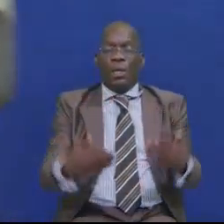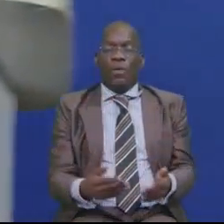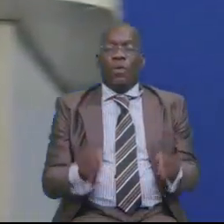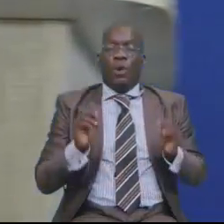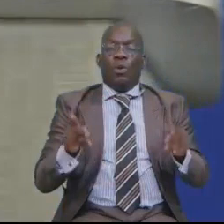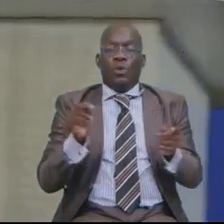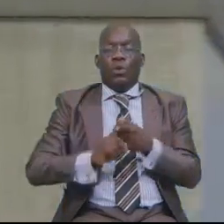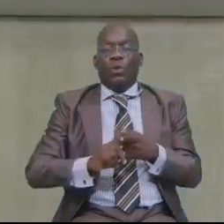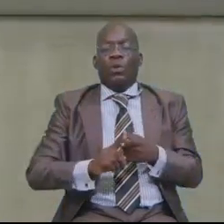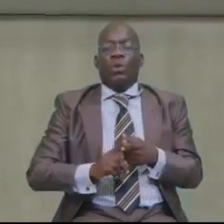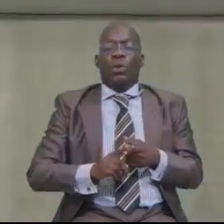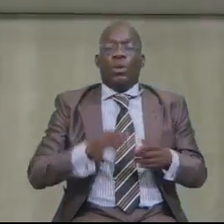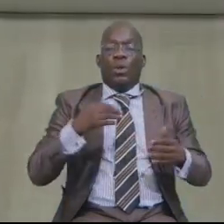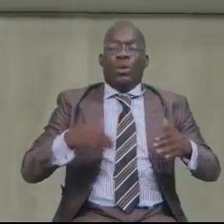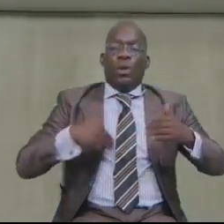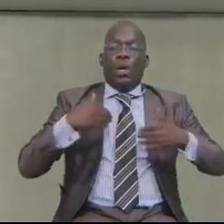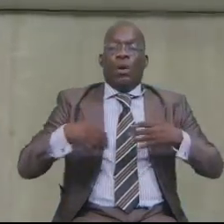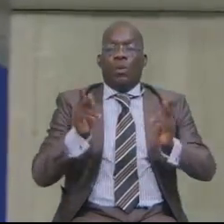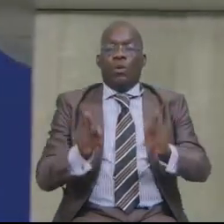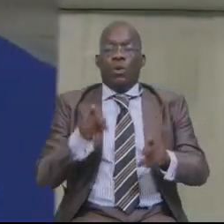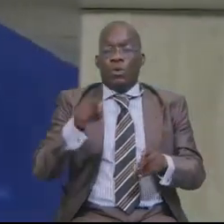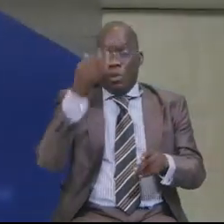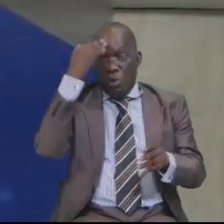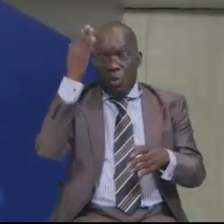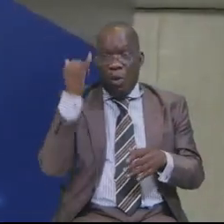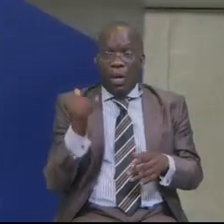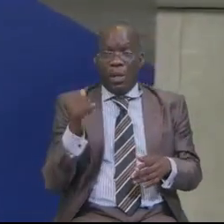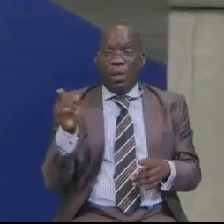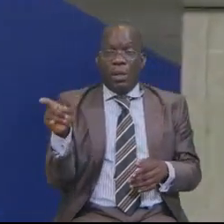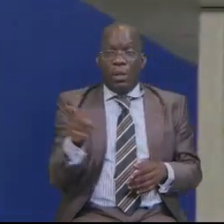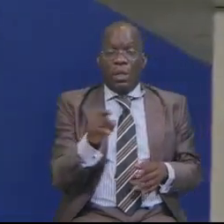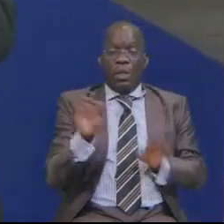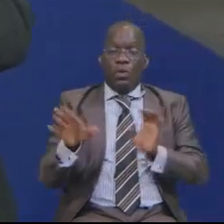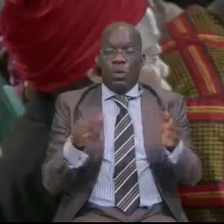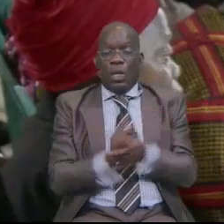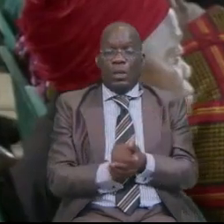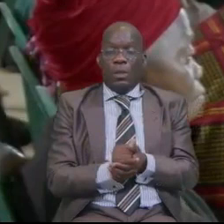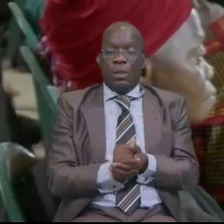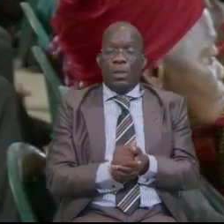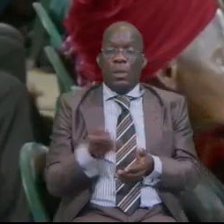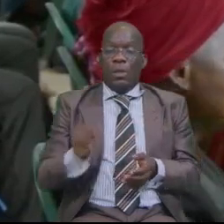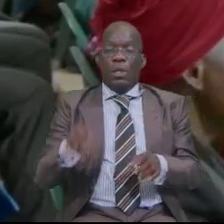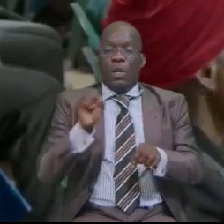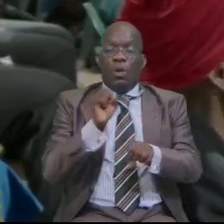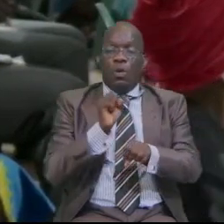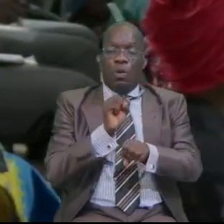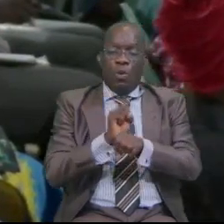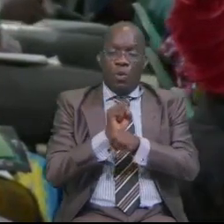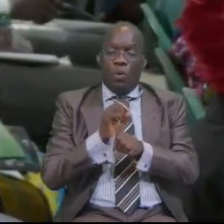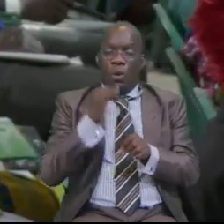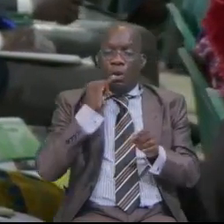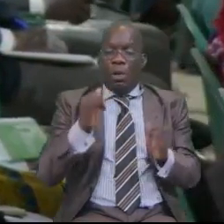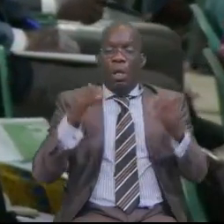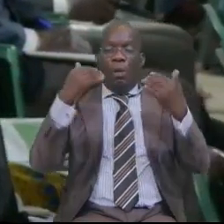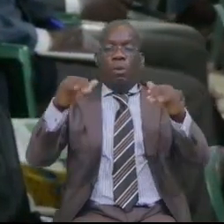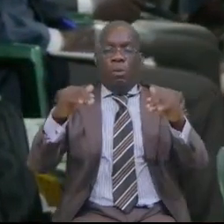generation. You know why they do that over there? The work is limited. And because the work is limited, they